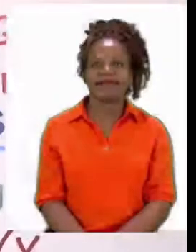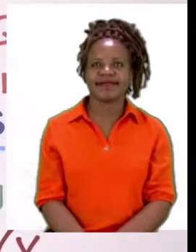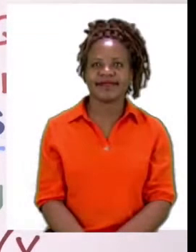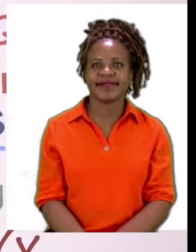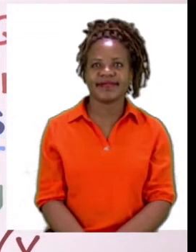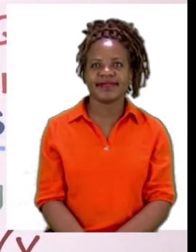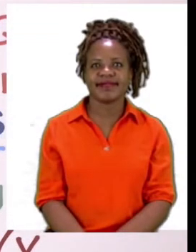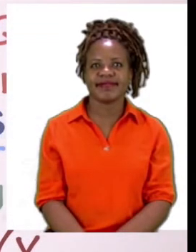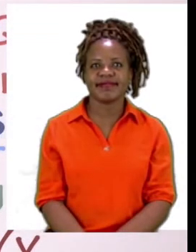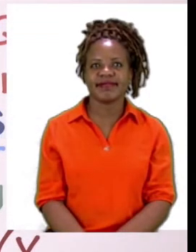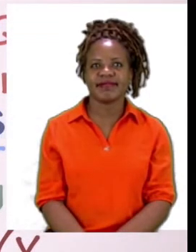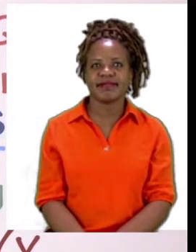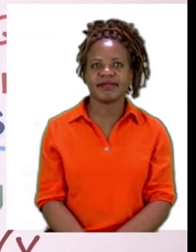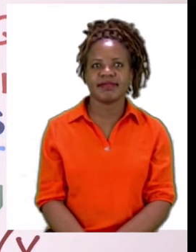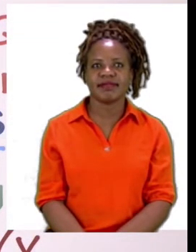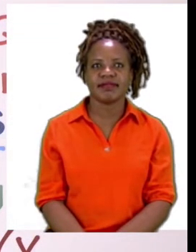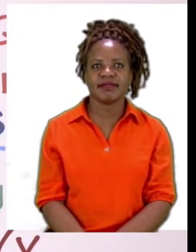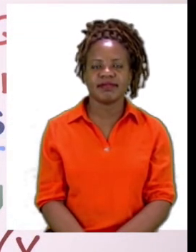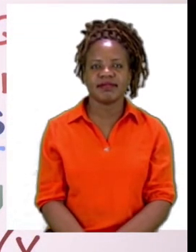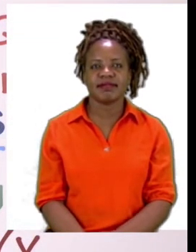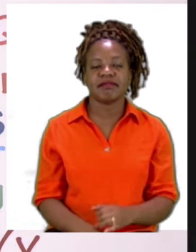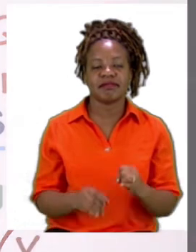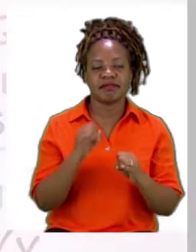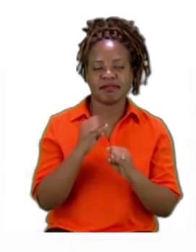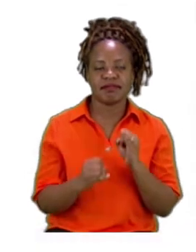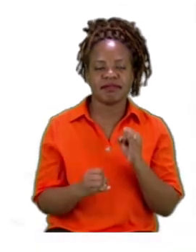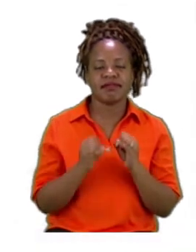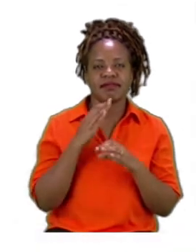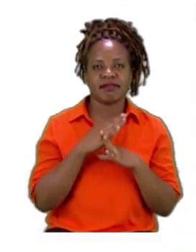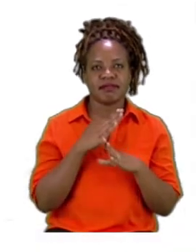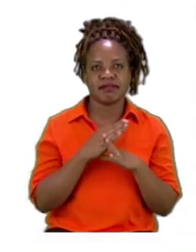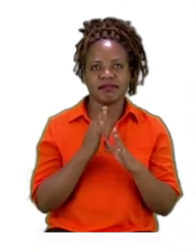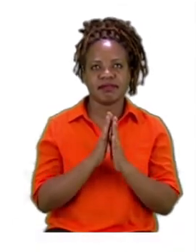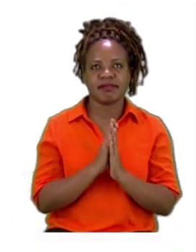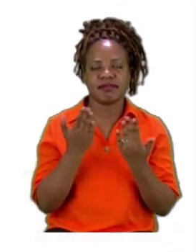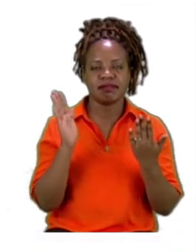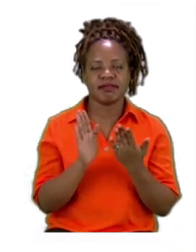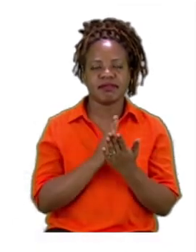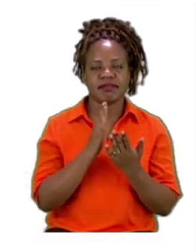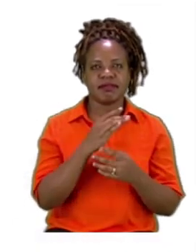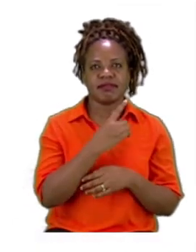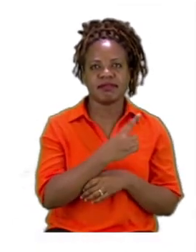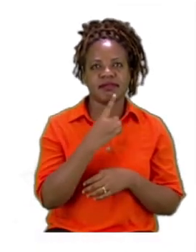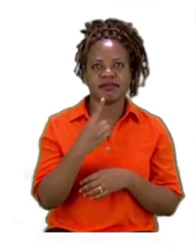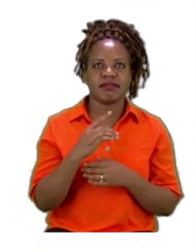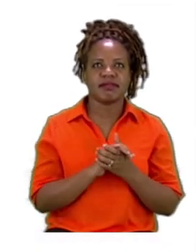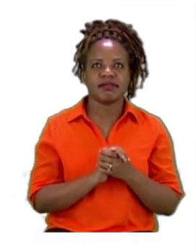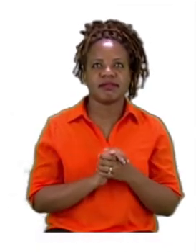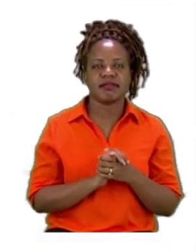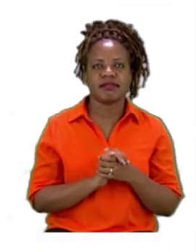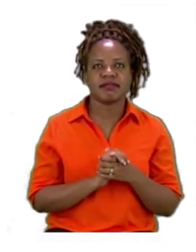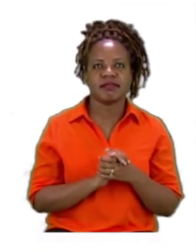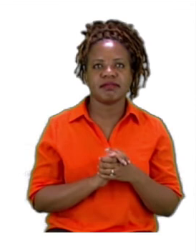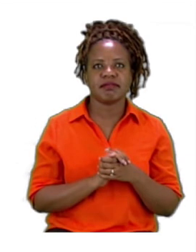For our last exercise, boys and girls, let's go to page 11. On page 11, we are going to do some